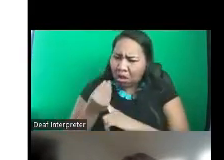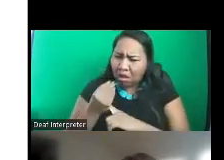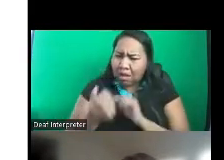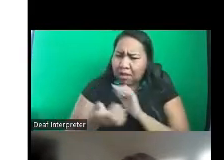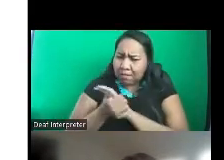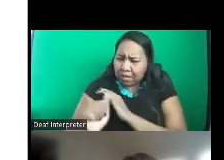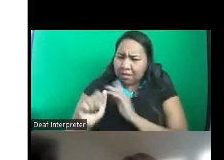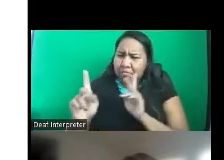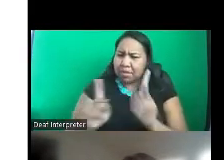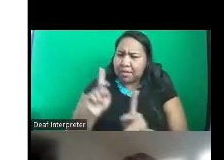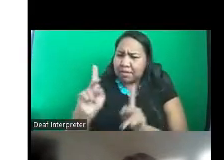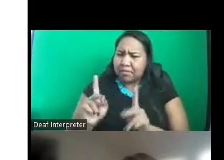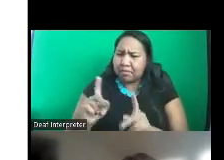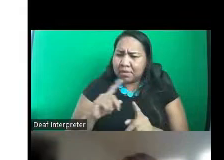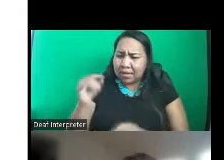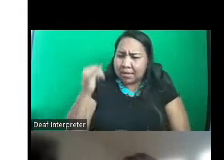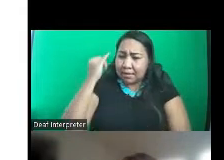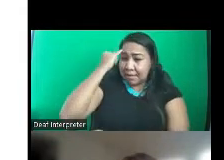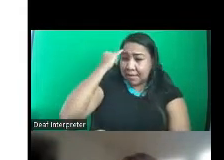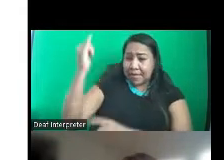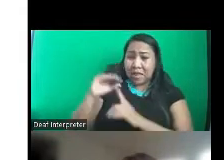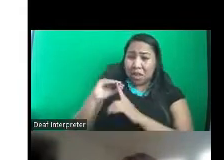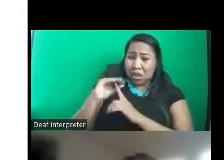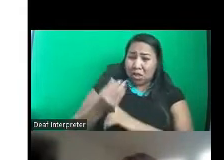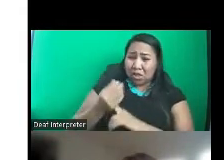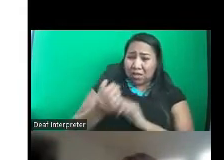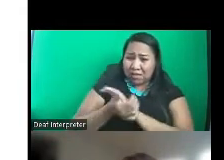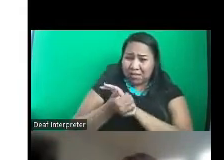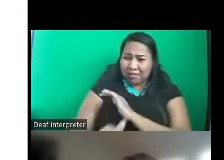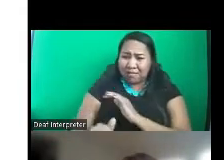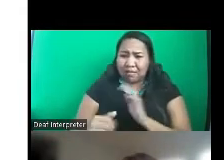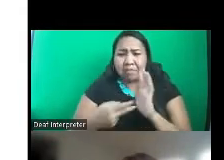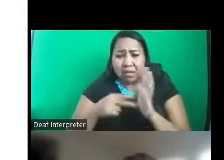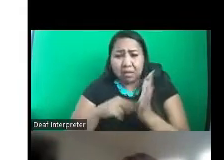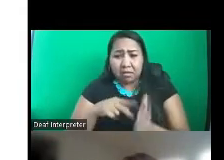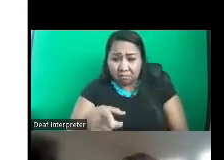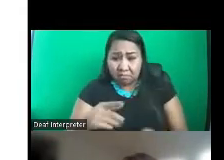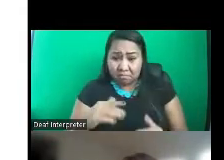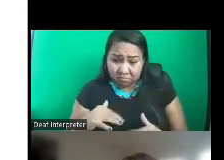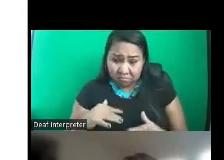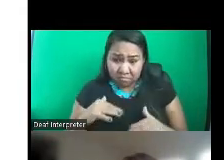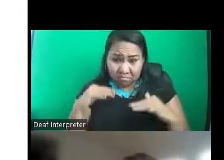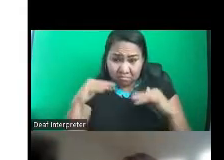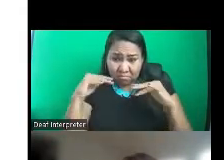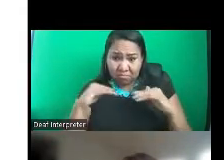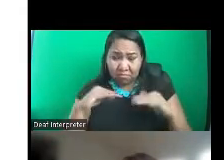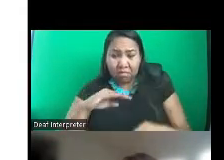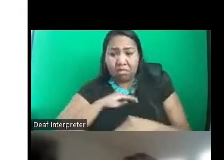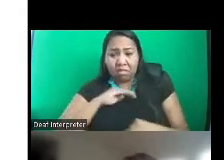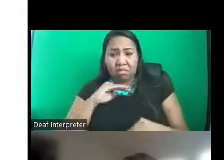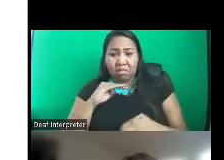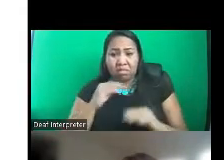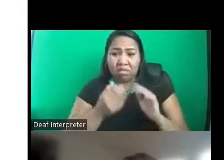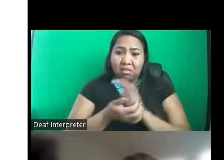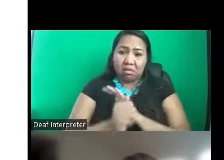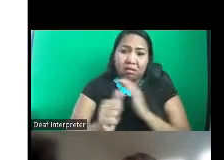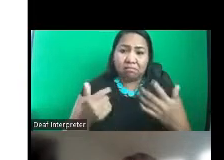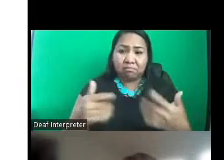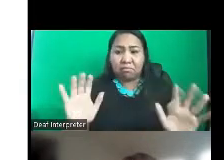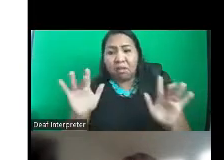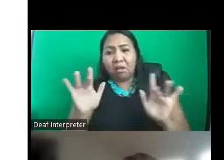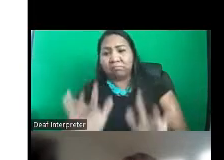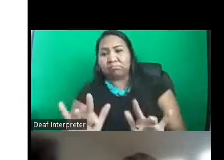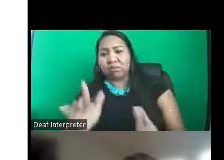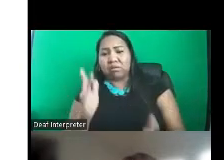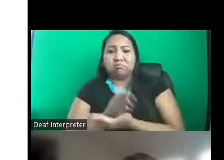of assumes that you can reach a level and then I'm competent, I'm good. It kind of stops there.